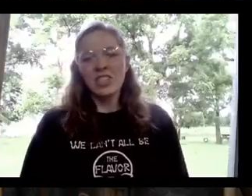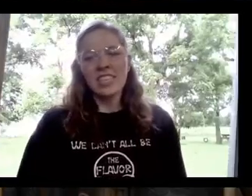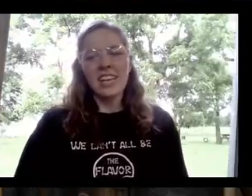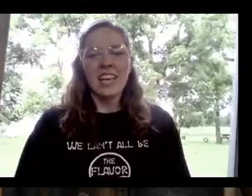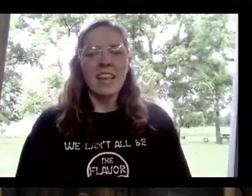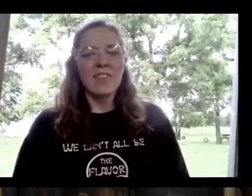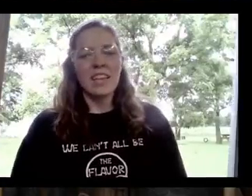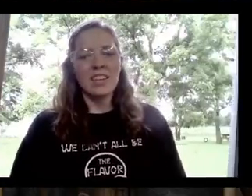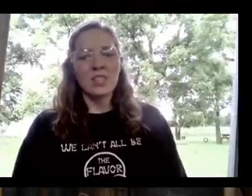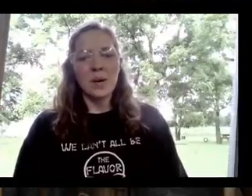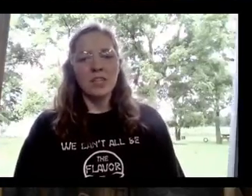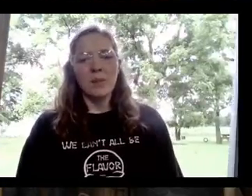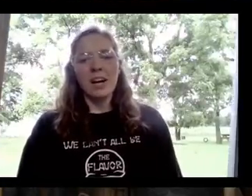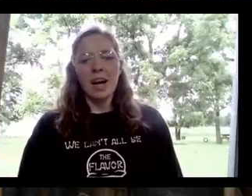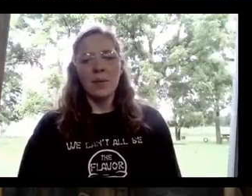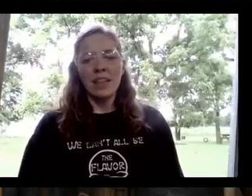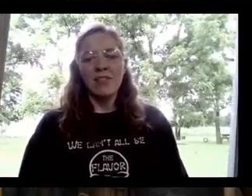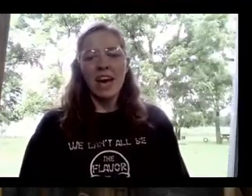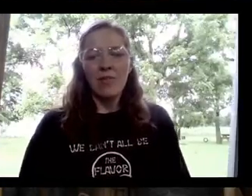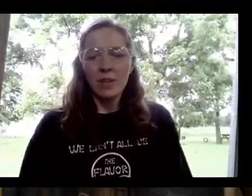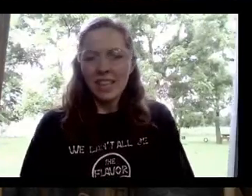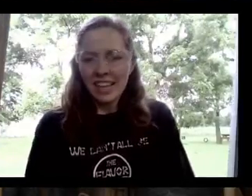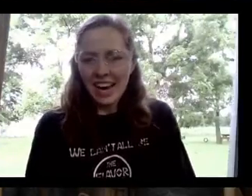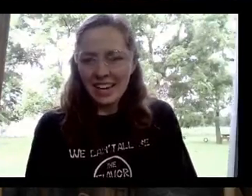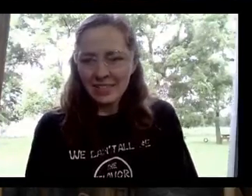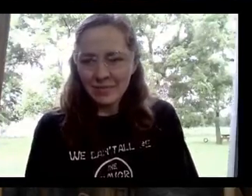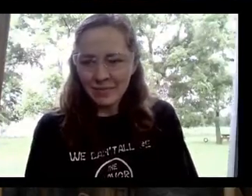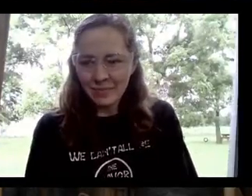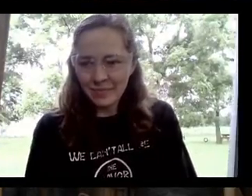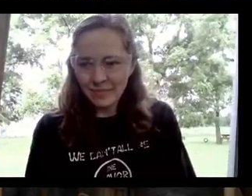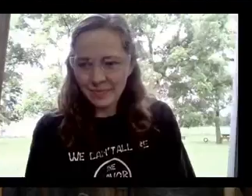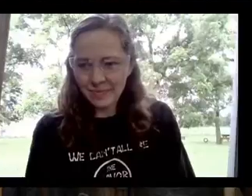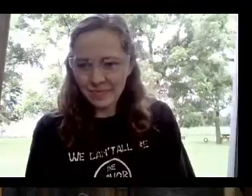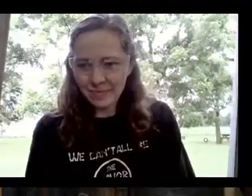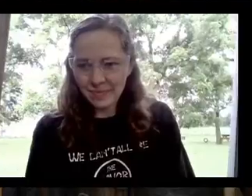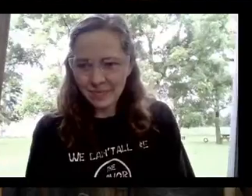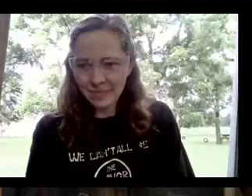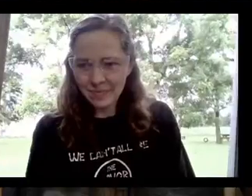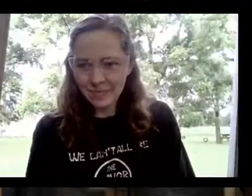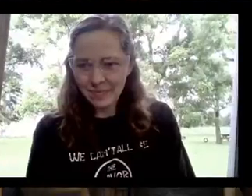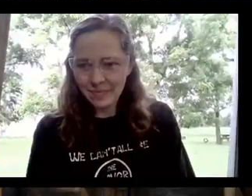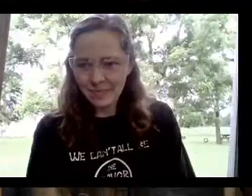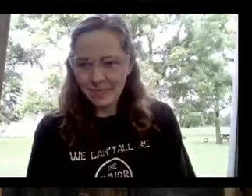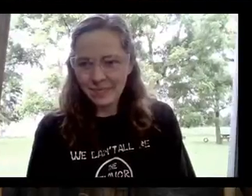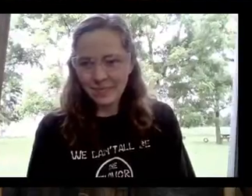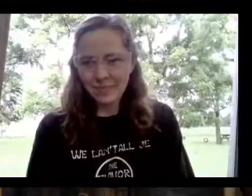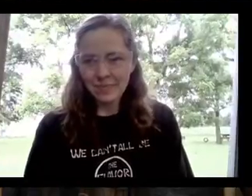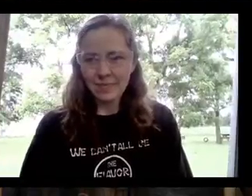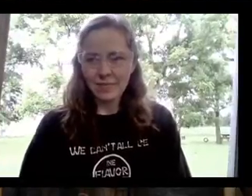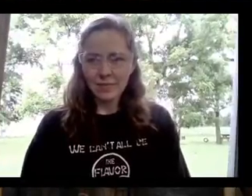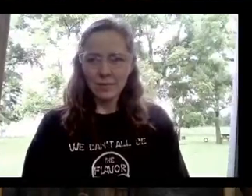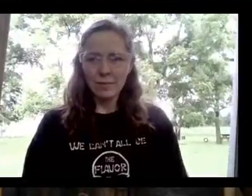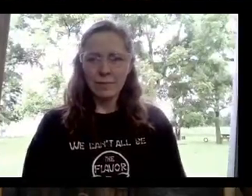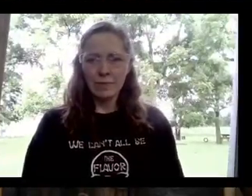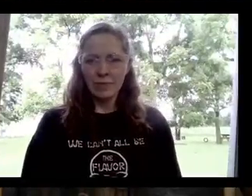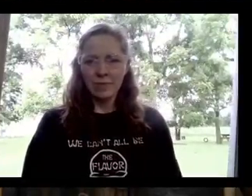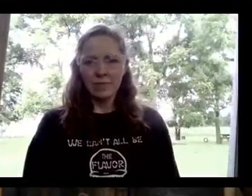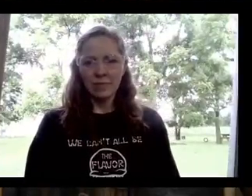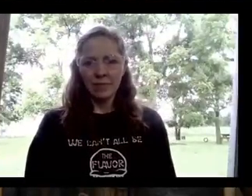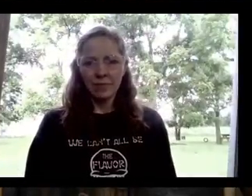That's it. Mike G says, I love that little swedge block. I would love to have one like that. Yeah, they're a nice little